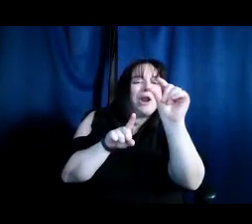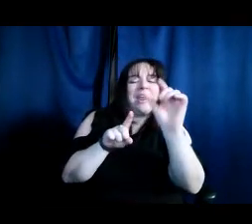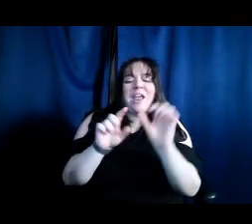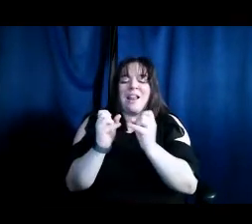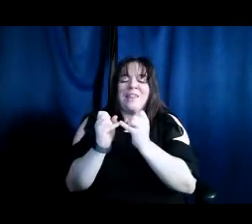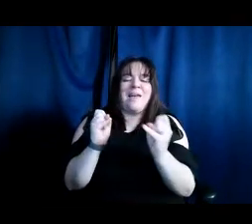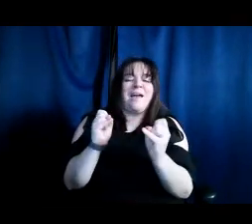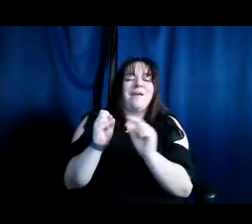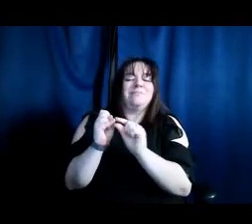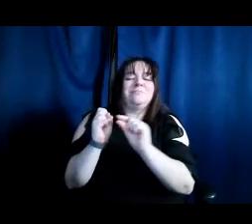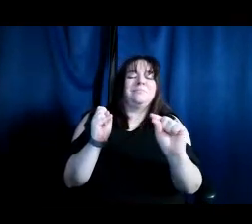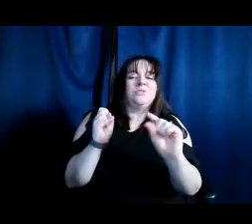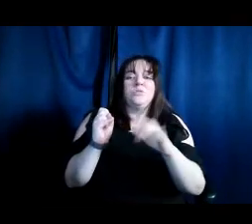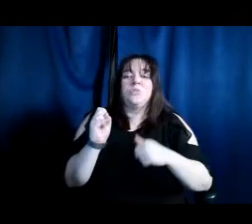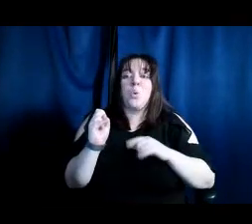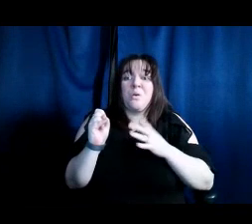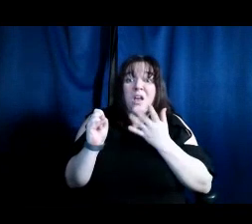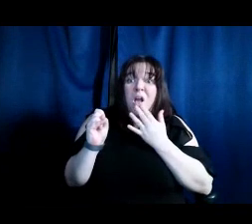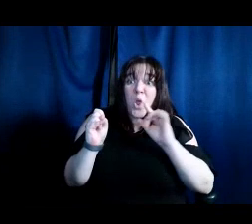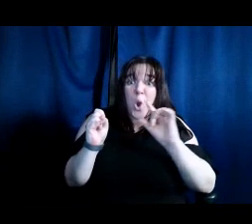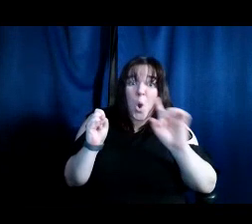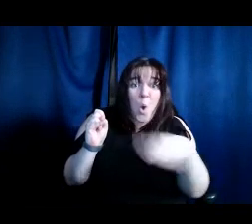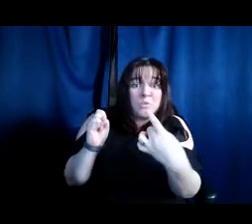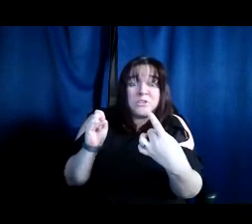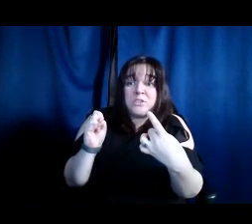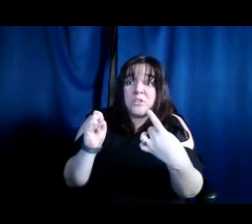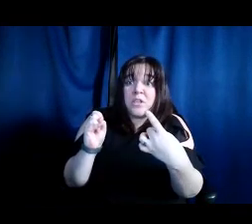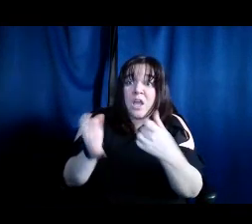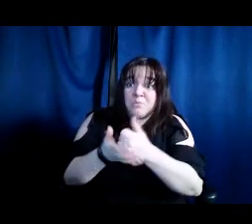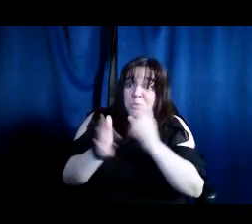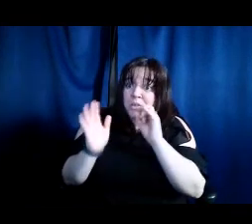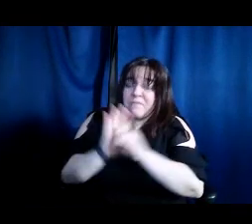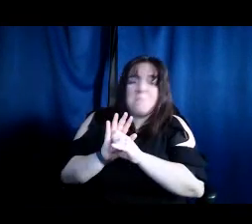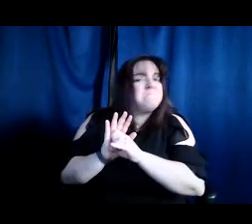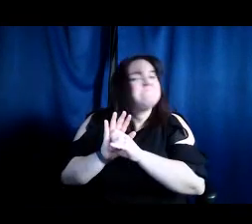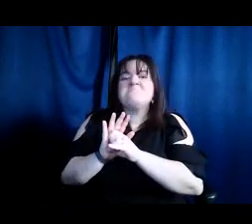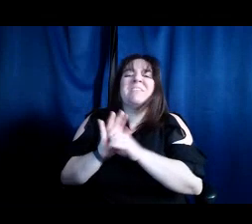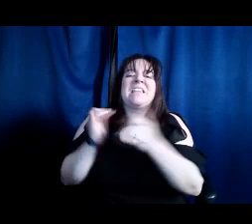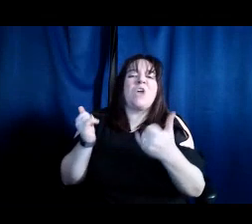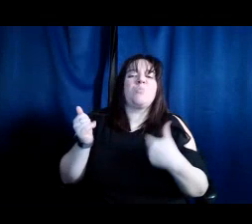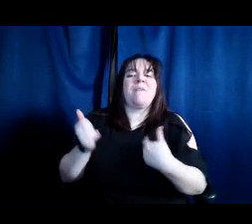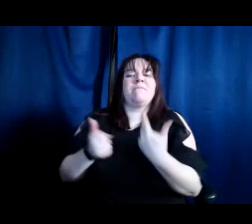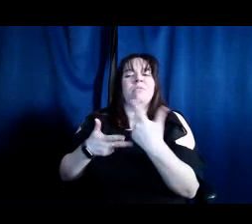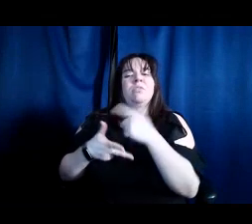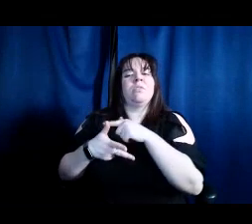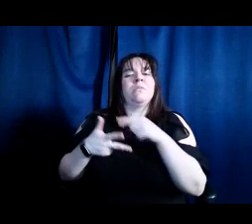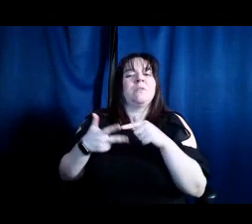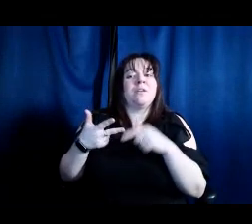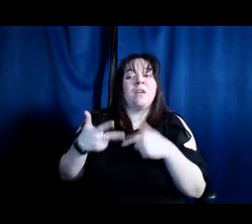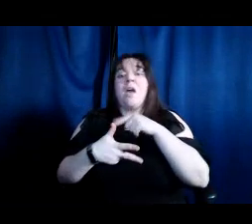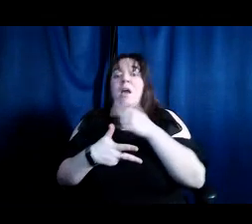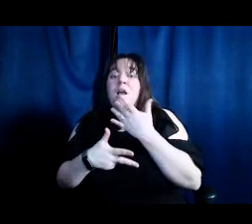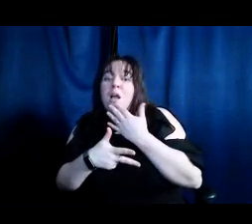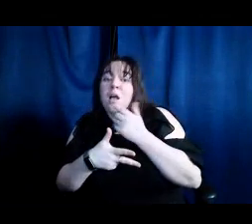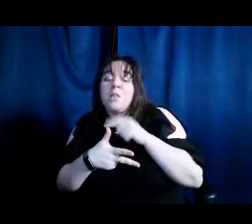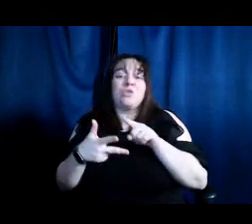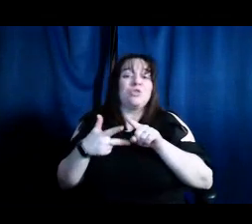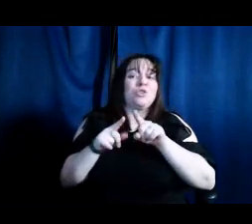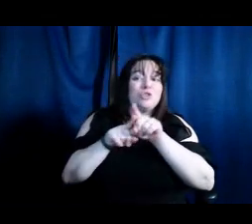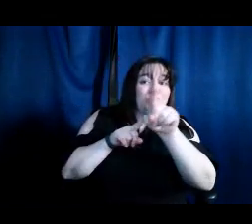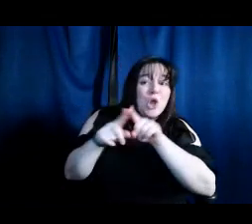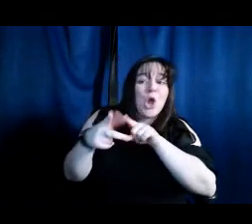alone is not the only way to distinguish the active item. Notice the star next to and the line beneath shop to